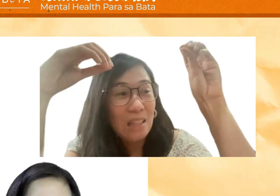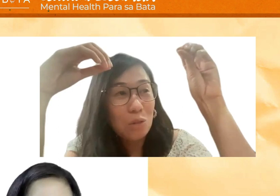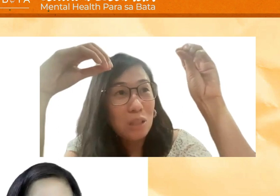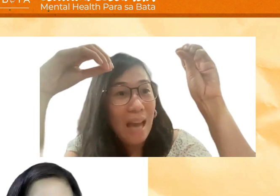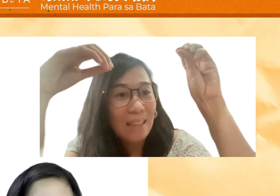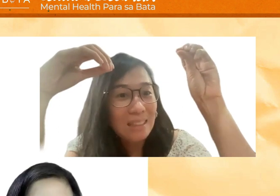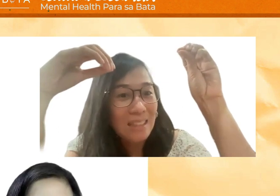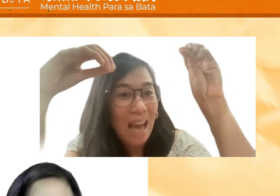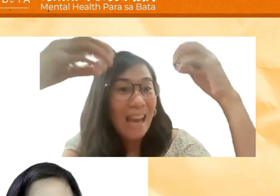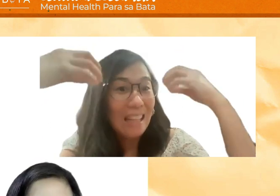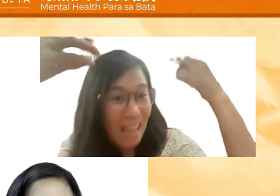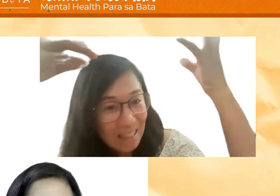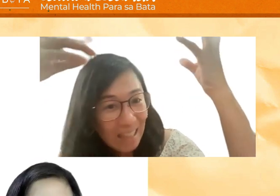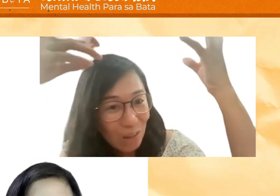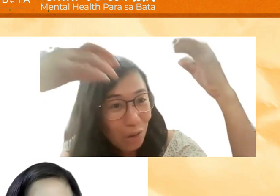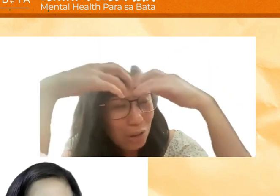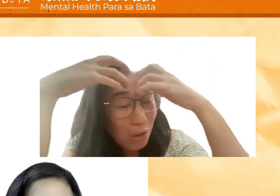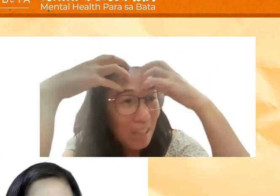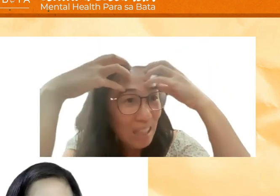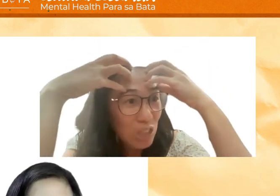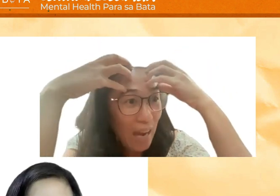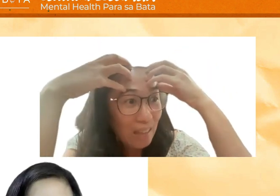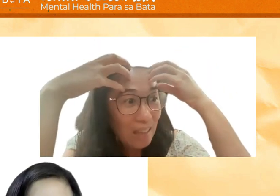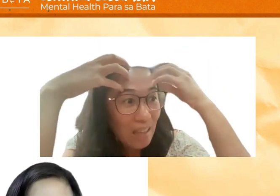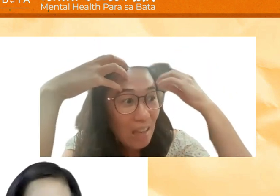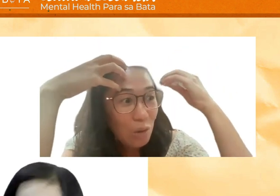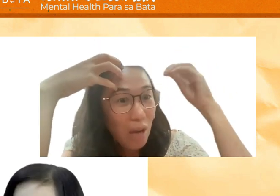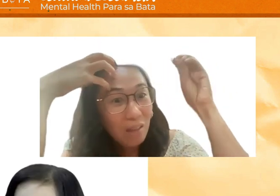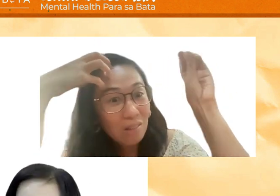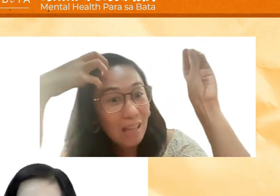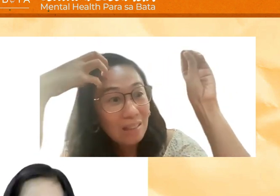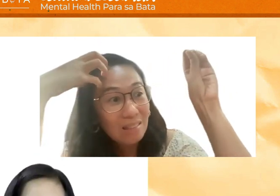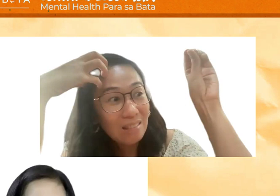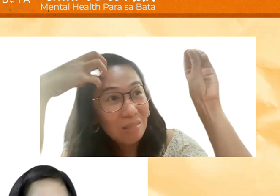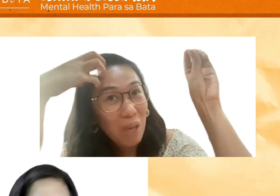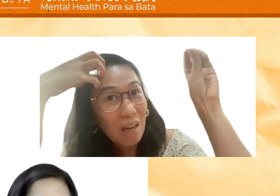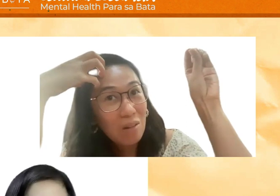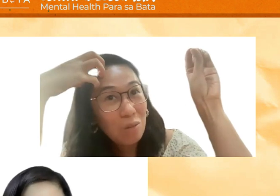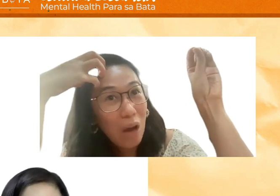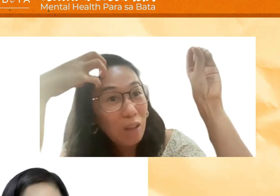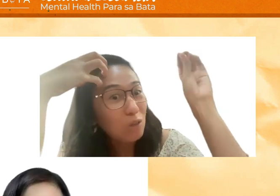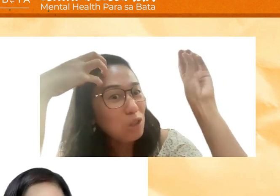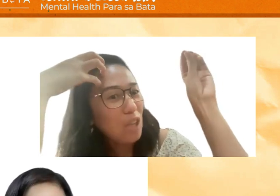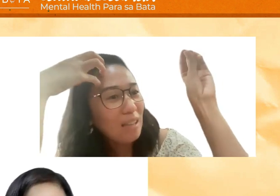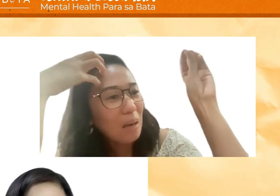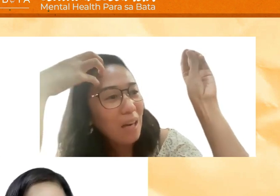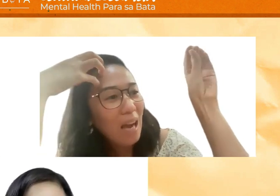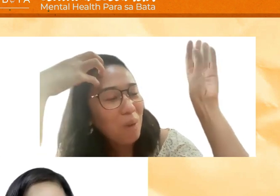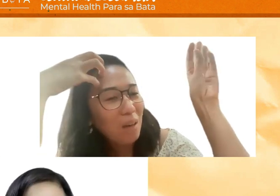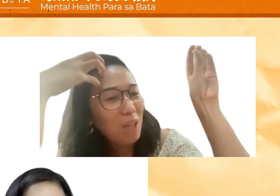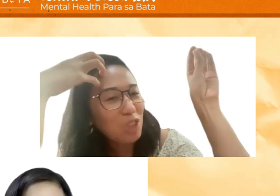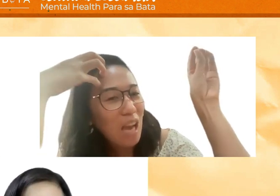aralin natin yung signs sa anak natin or in the child kung ano yung parang ano yung start